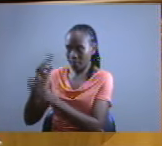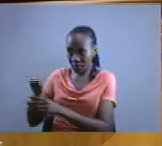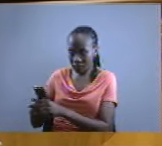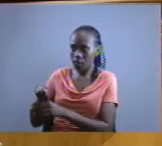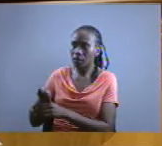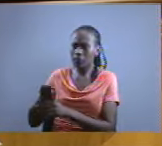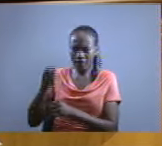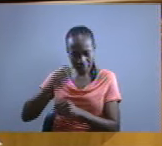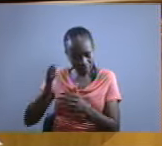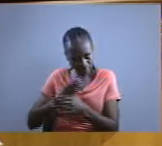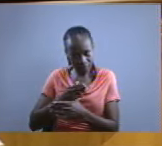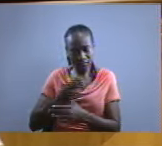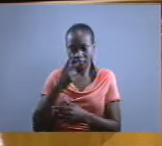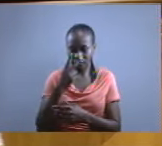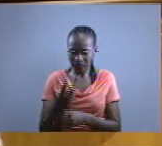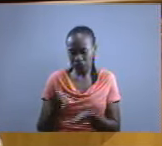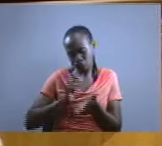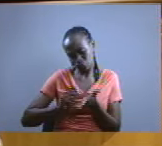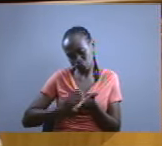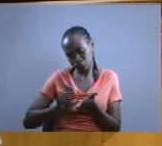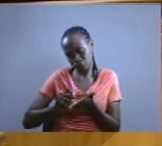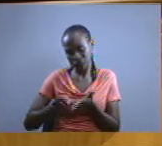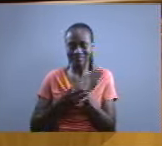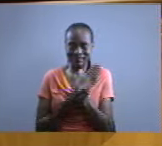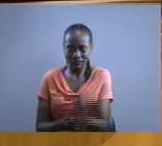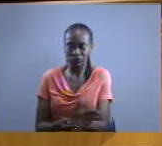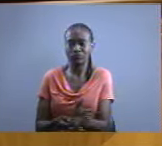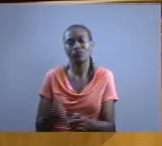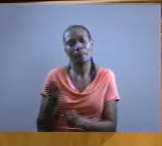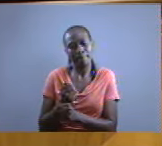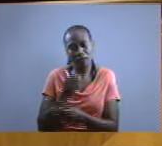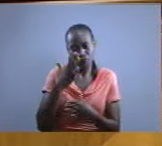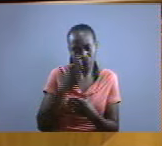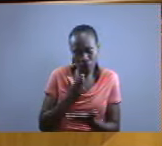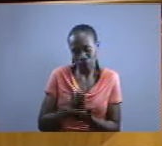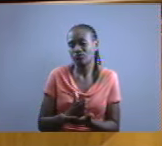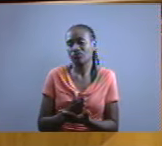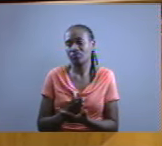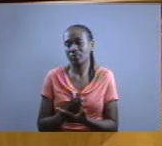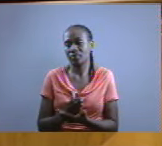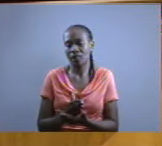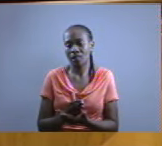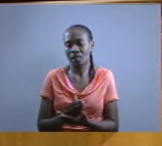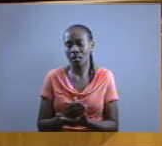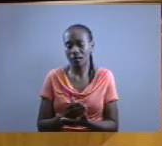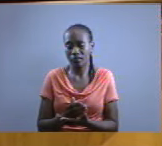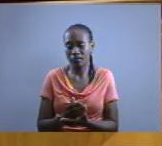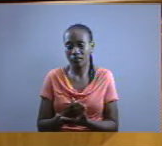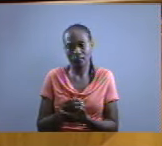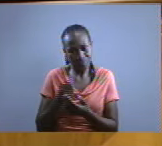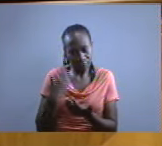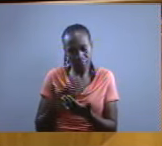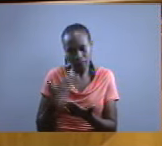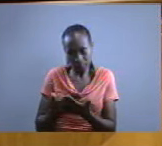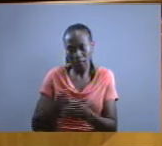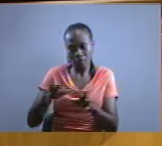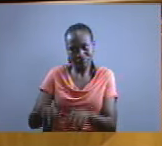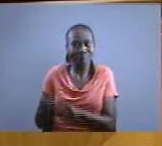them, we should write those languages and make sure that they can also be preserved and